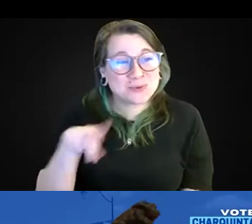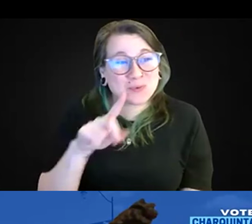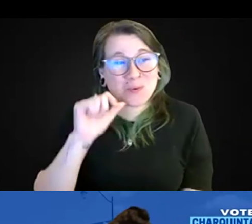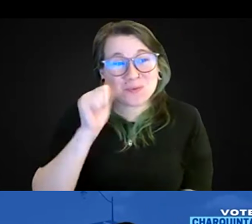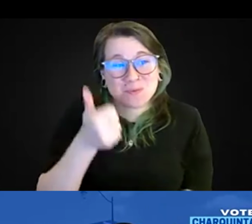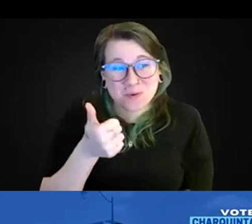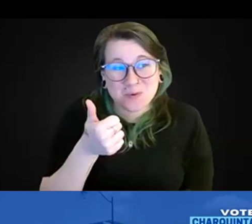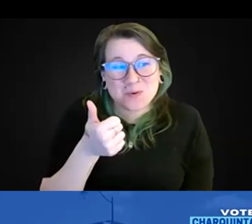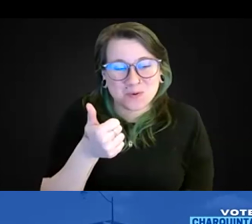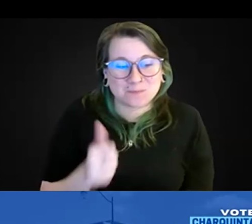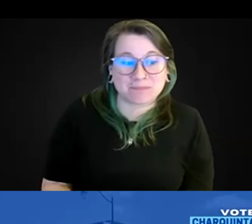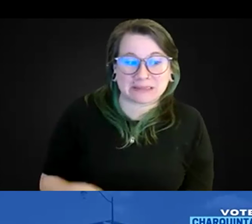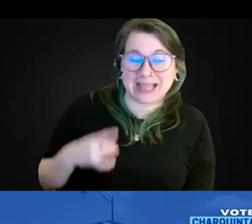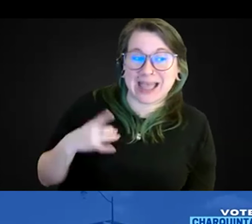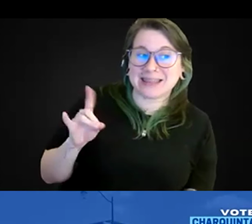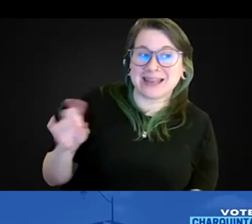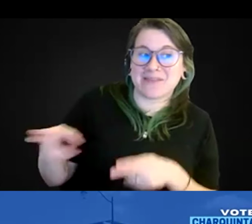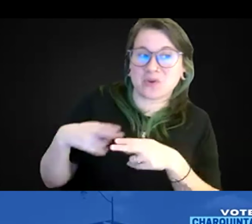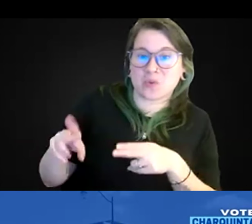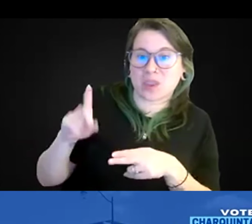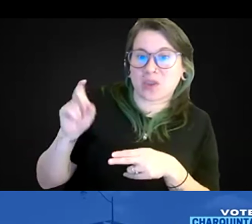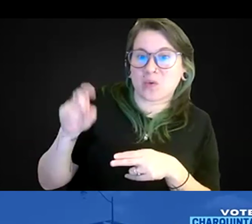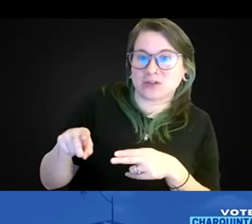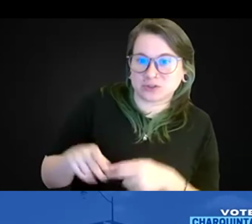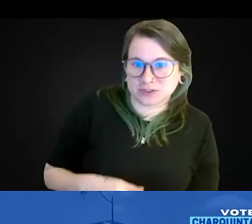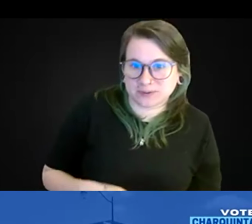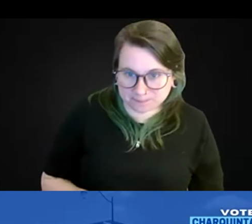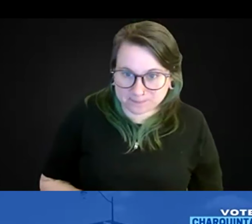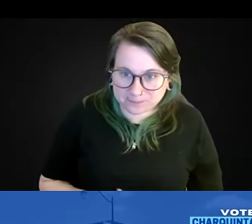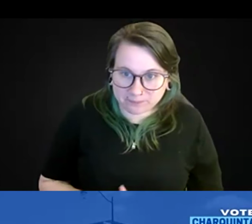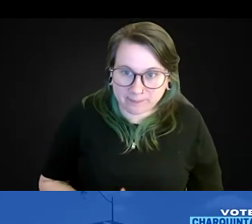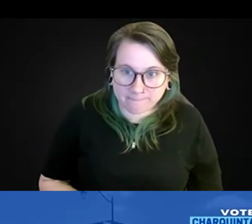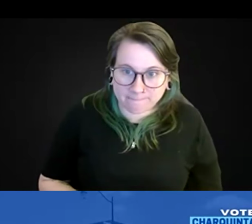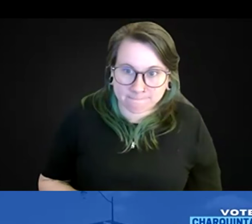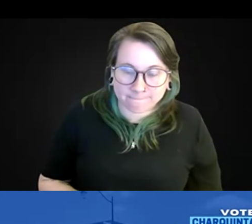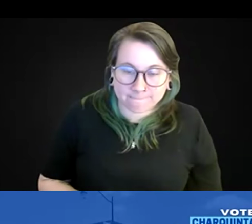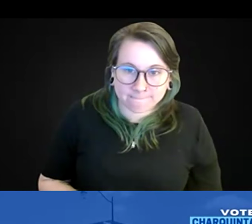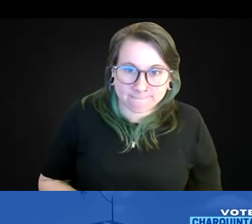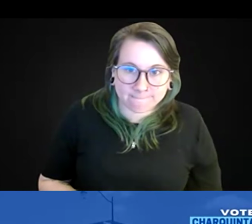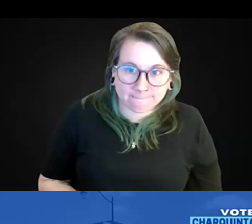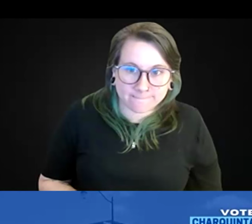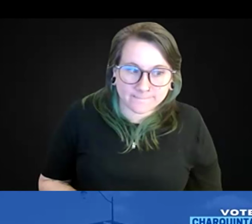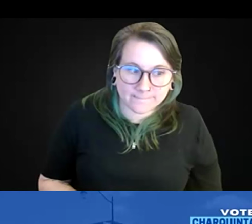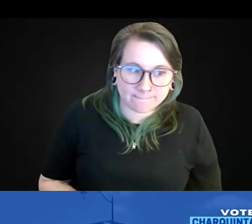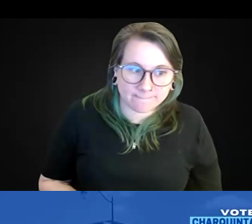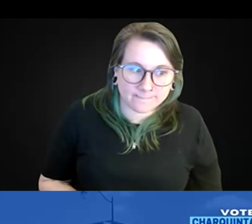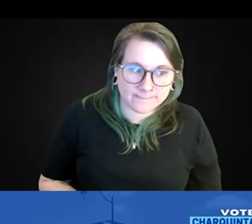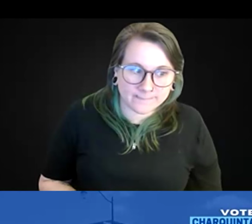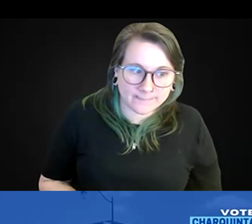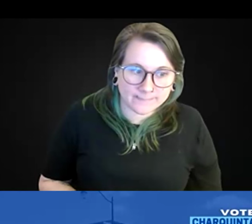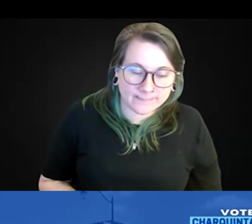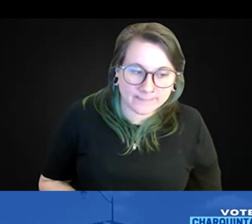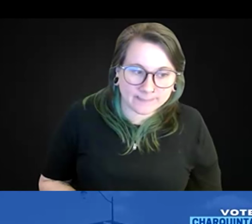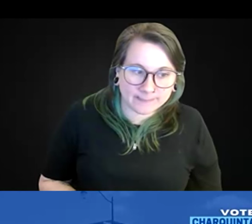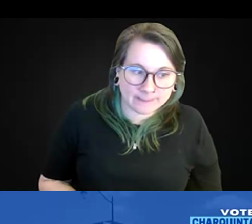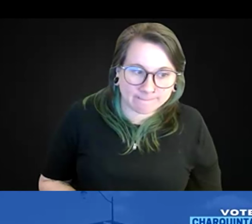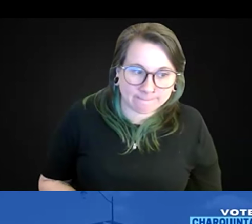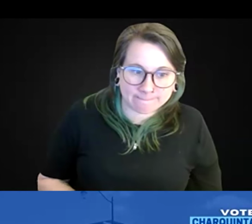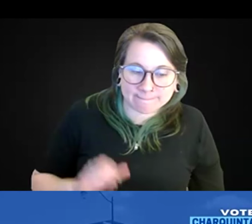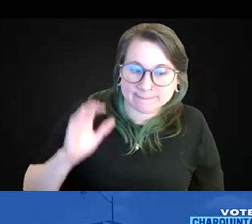Okay. I did have a quick question. Yes. Being that it does look like Councilmember Parker is voting a yes